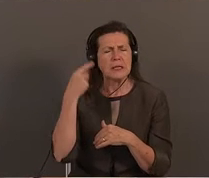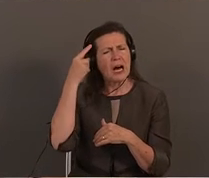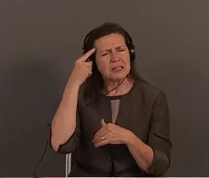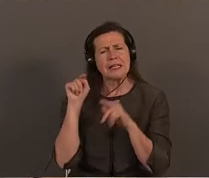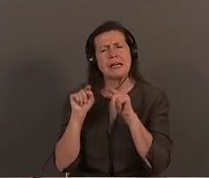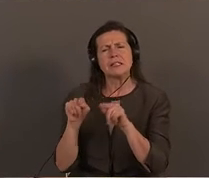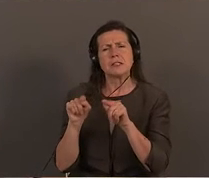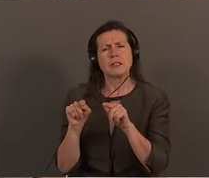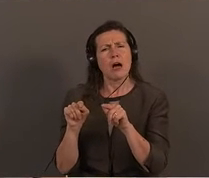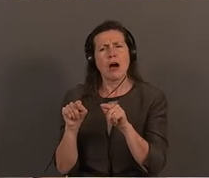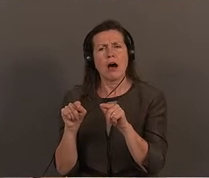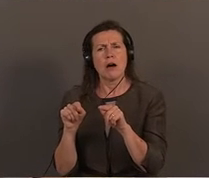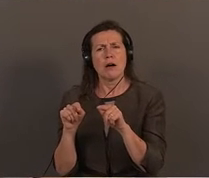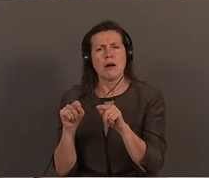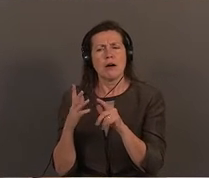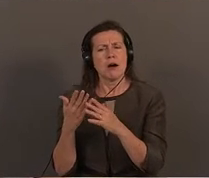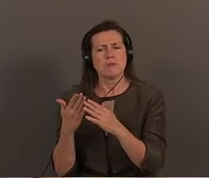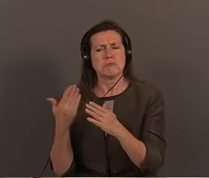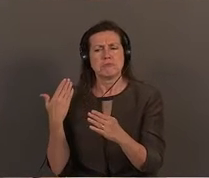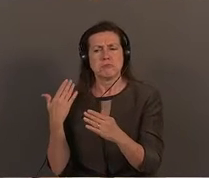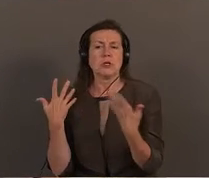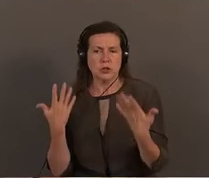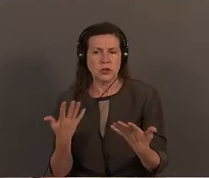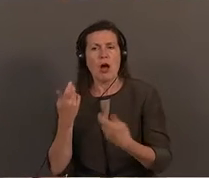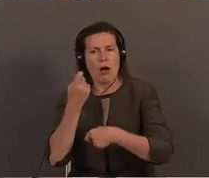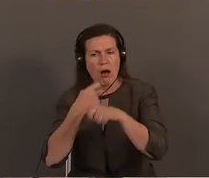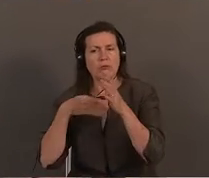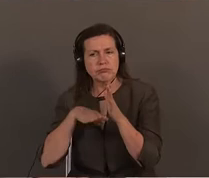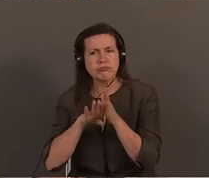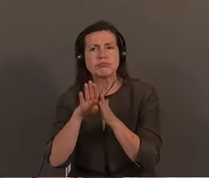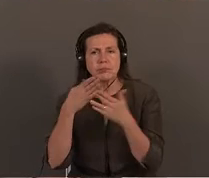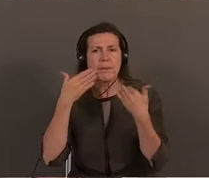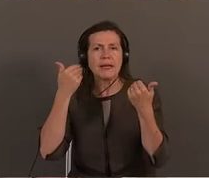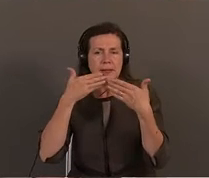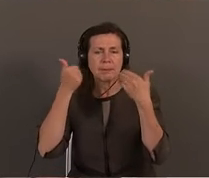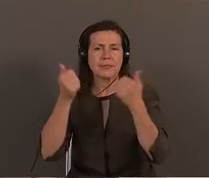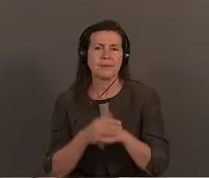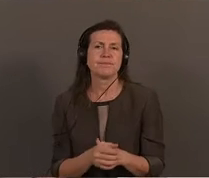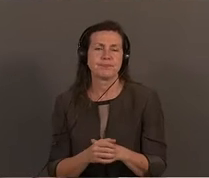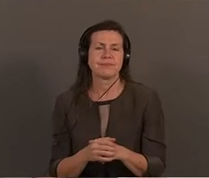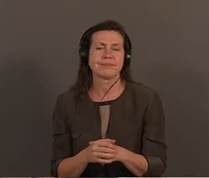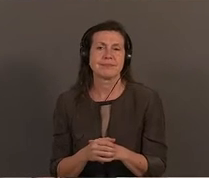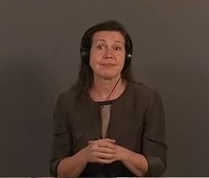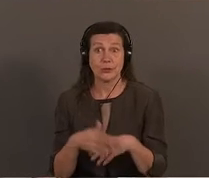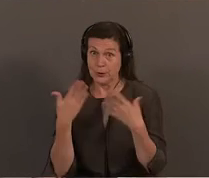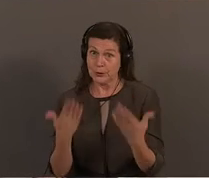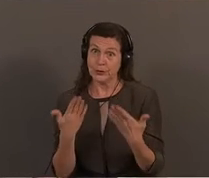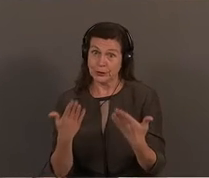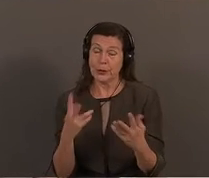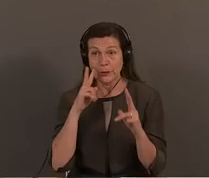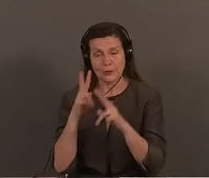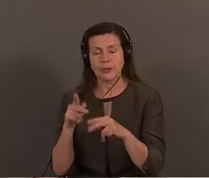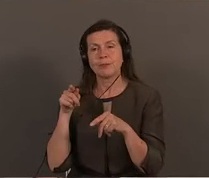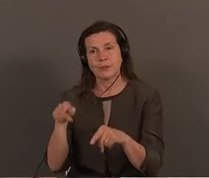becoming more beautiful every day. Okay, well, let's look at a very beautiful picture that was shot in